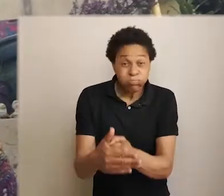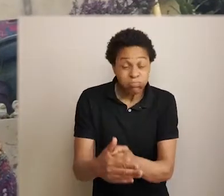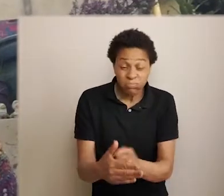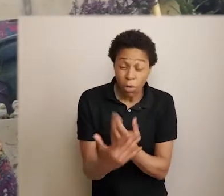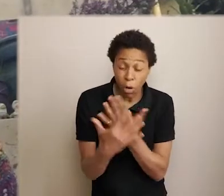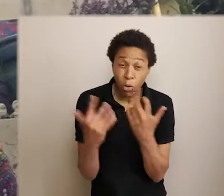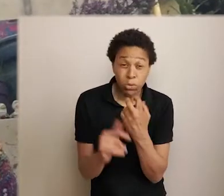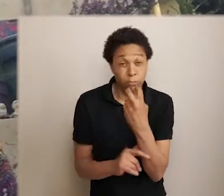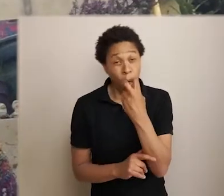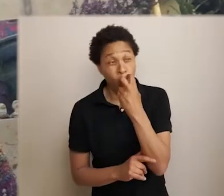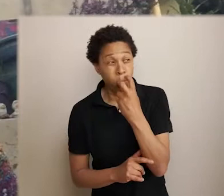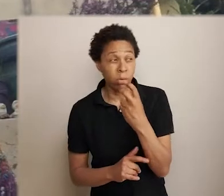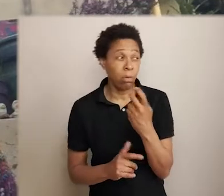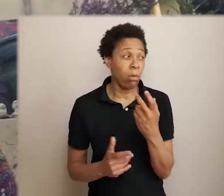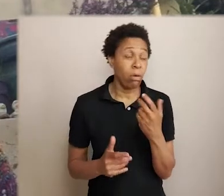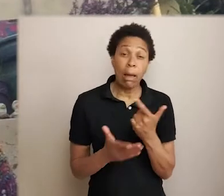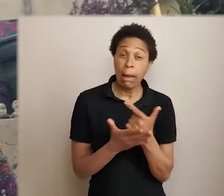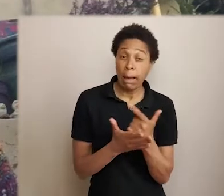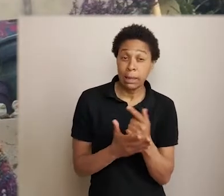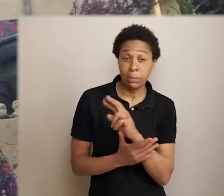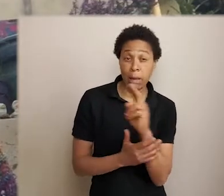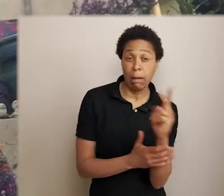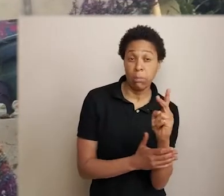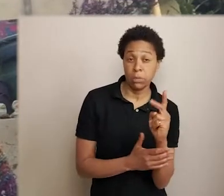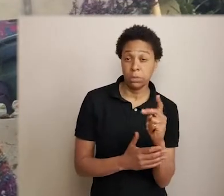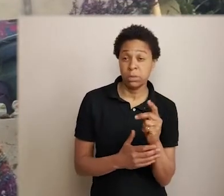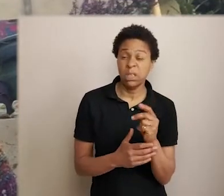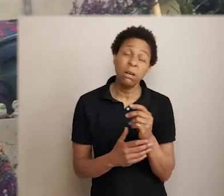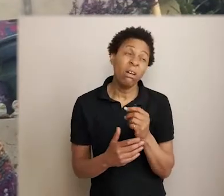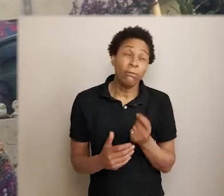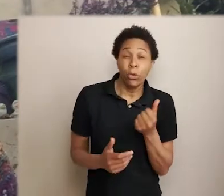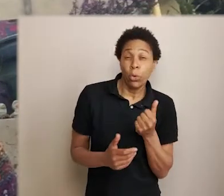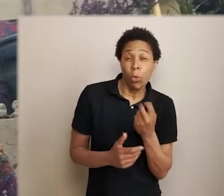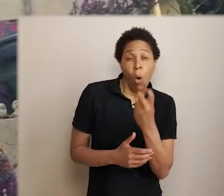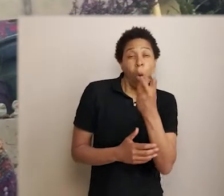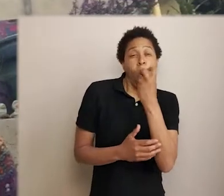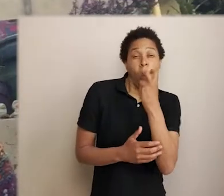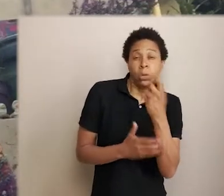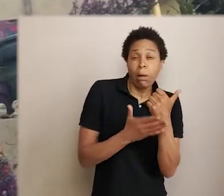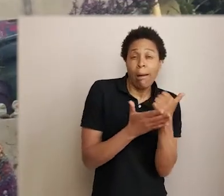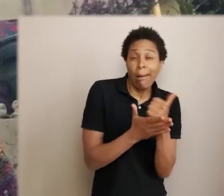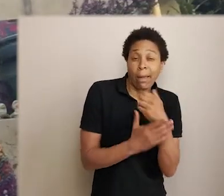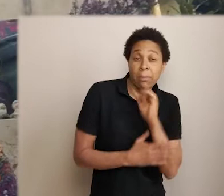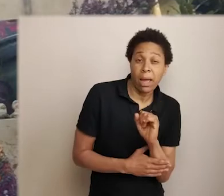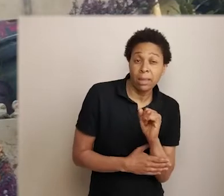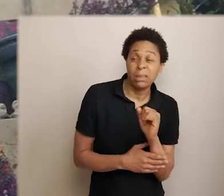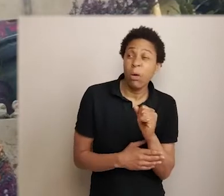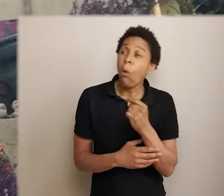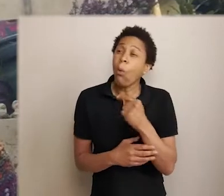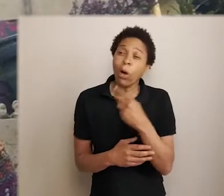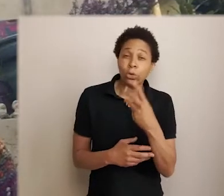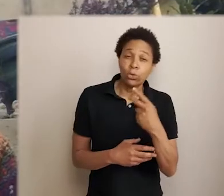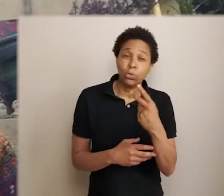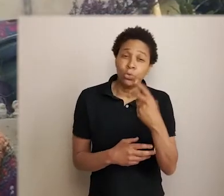older, certainly older lesbian couples, a couple of older gay men there, certainly a drag queen. And it felt like we